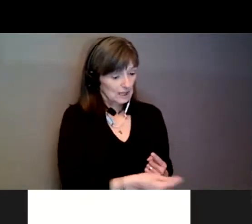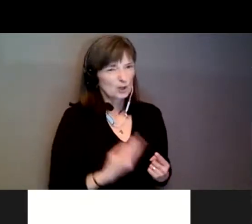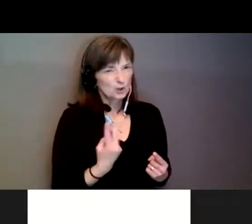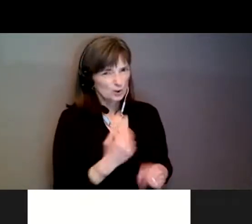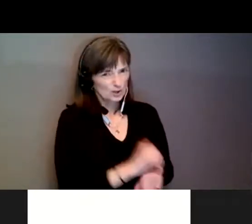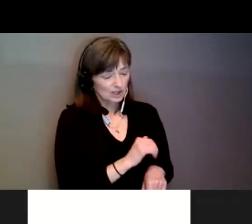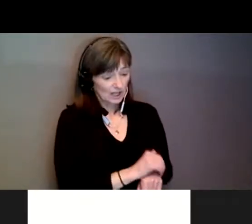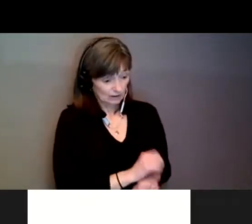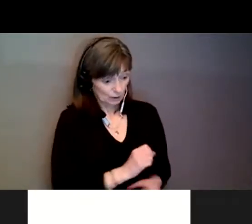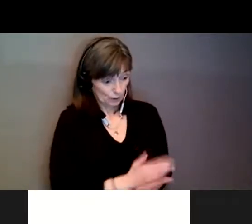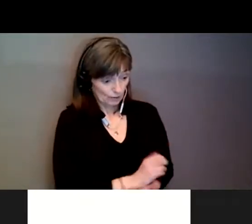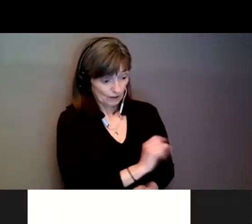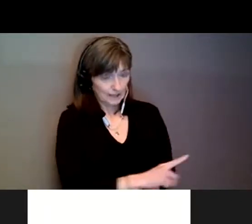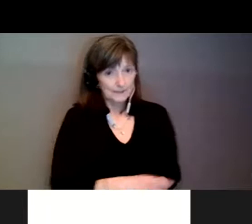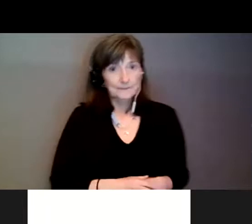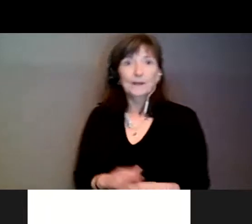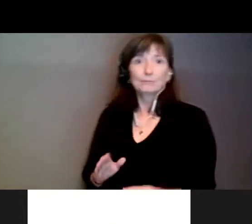honey, okay?